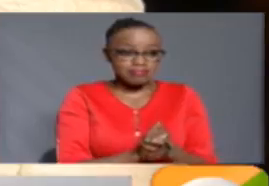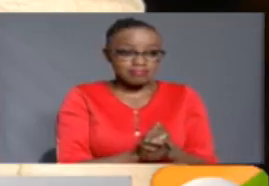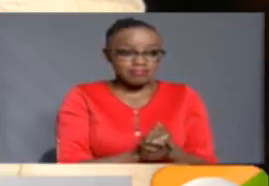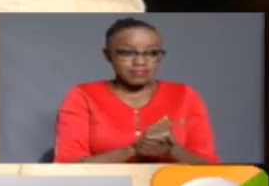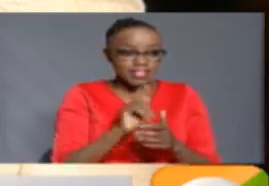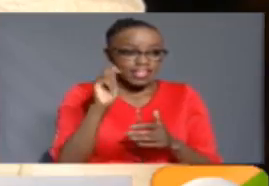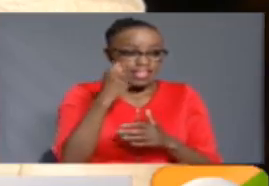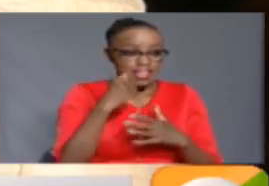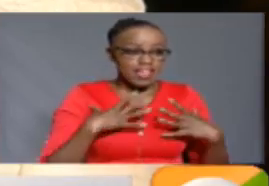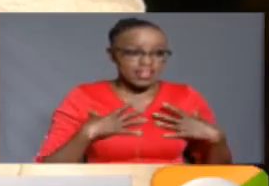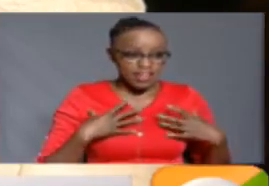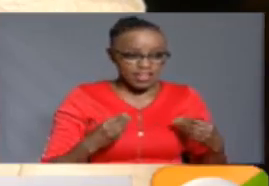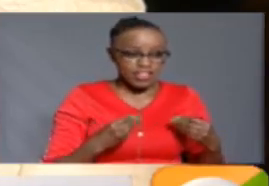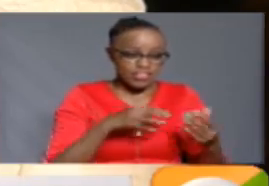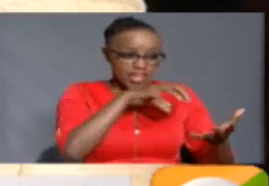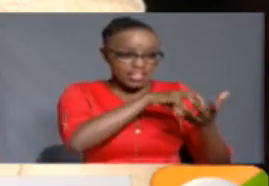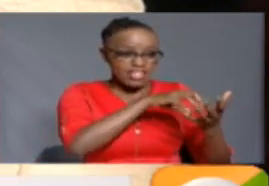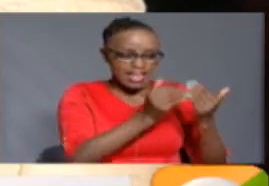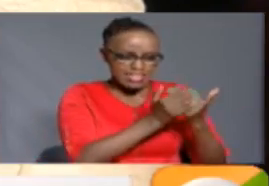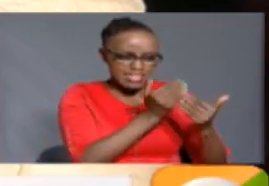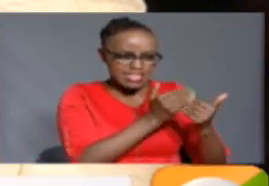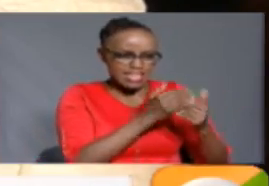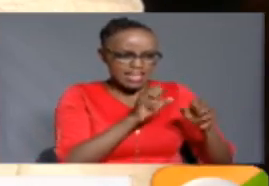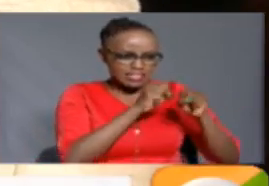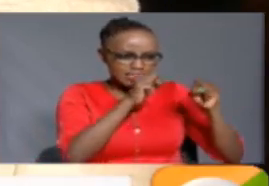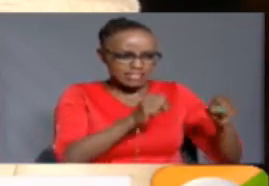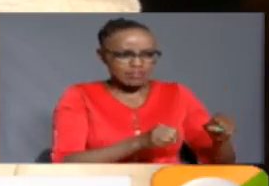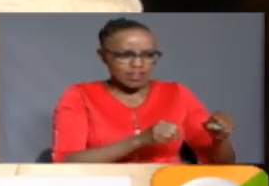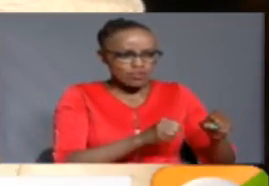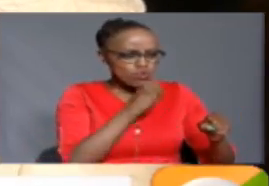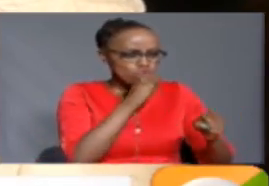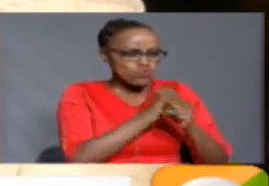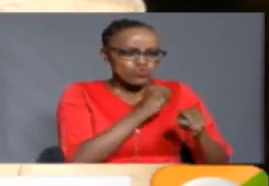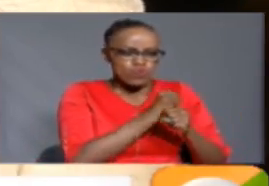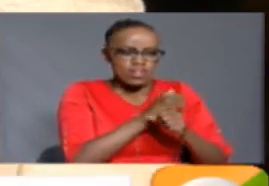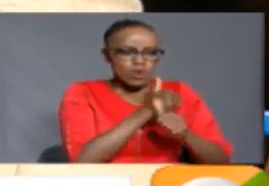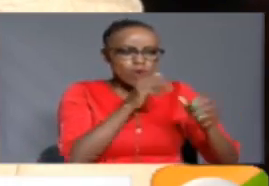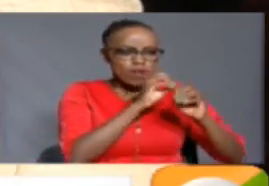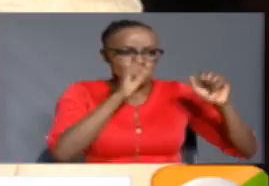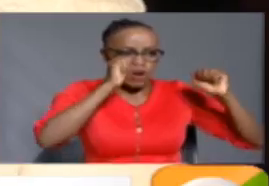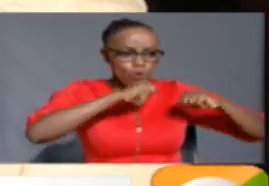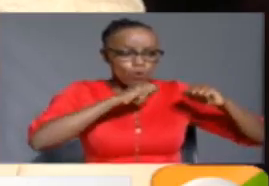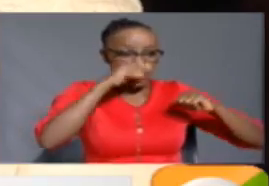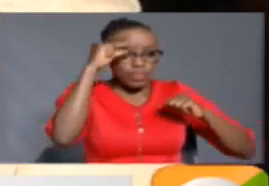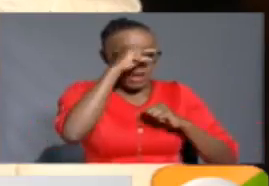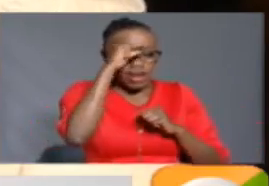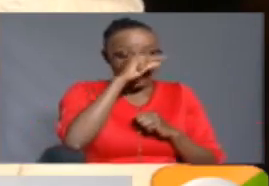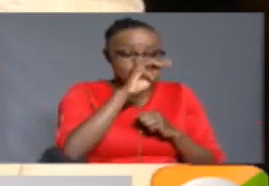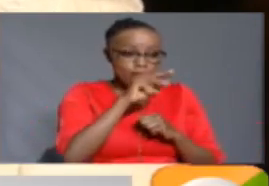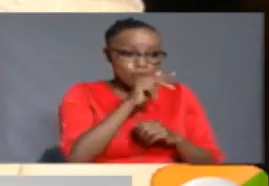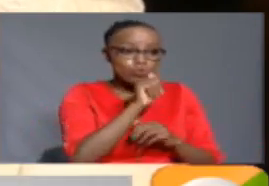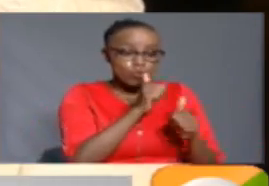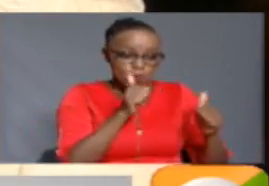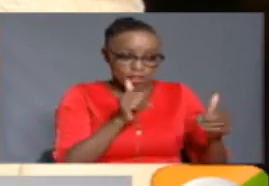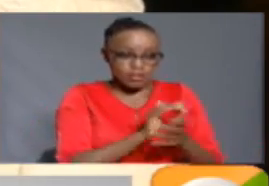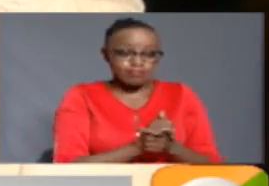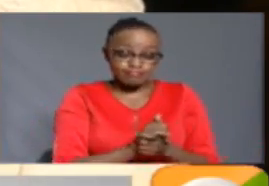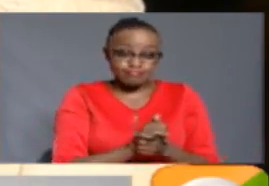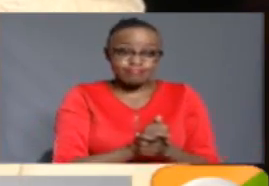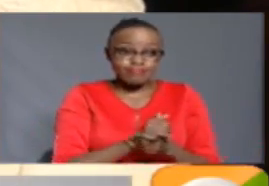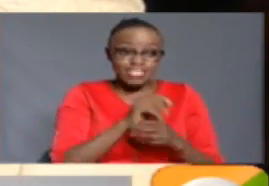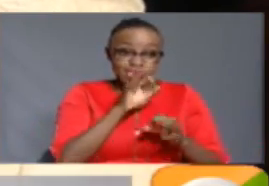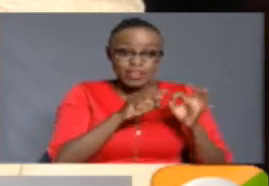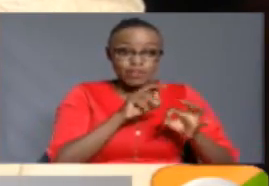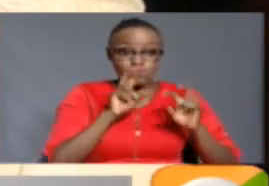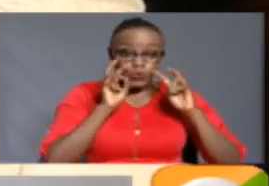The Kenyan health care system has been dysfunctional for a very long time, and I want to agree with Governor Mutua. And if you